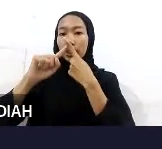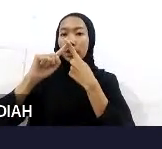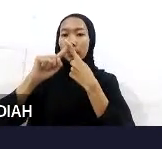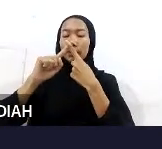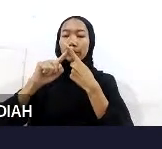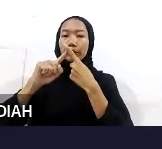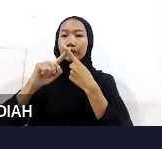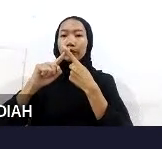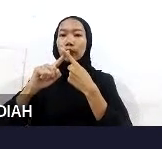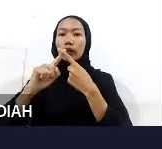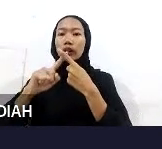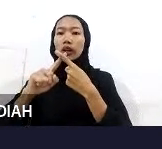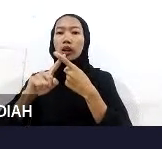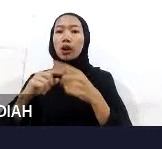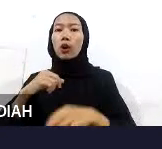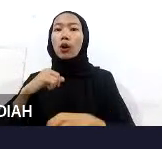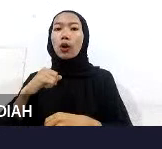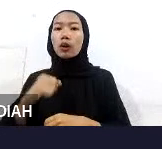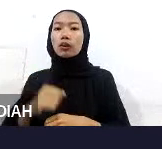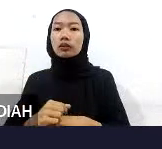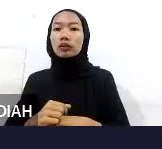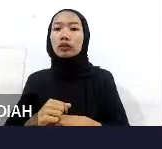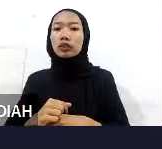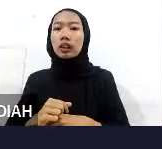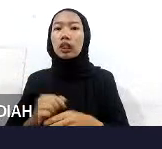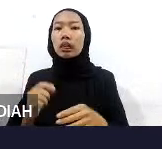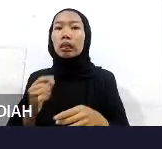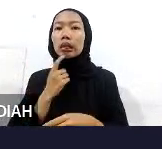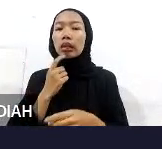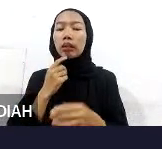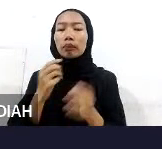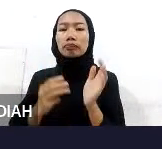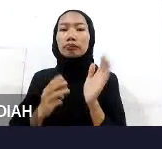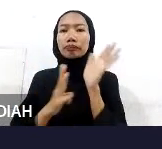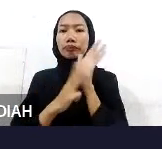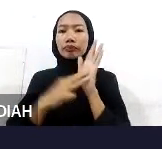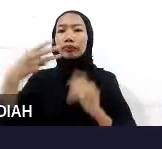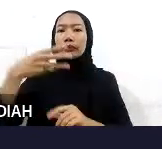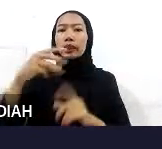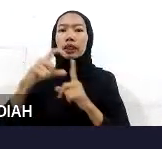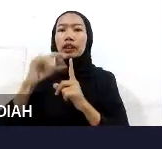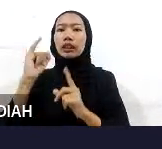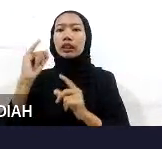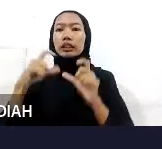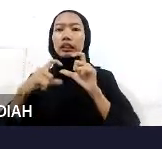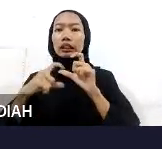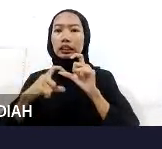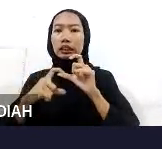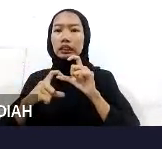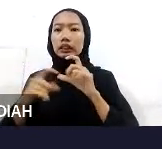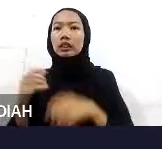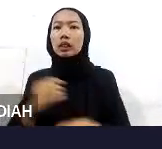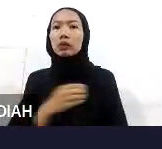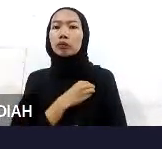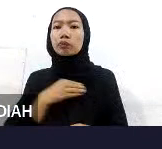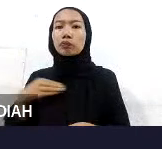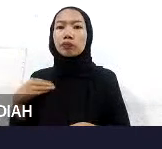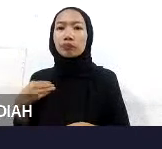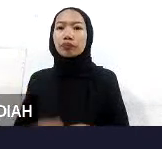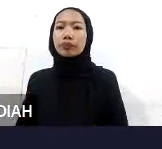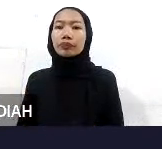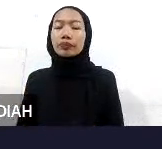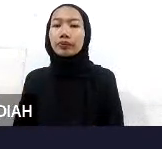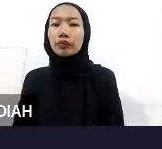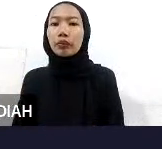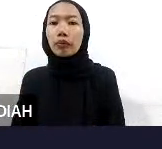If we have a look, it actually starts from diagnosis. So the impact on